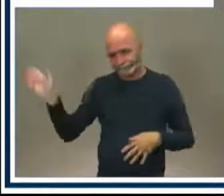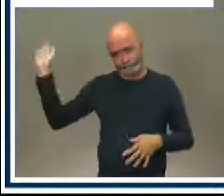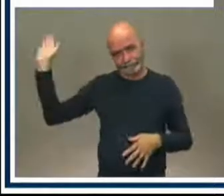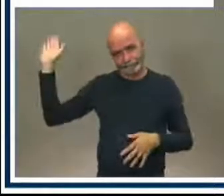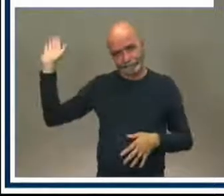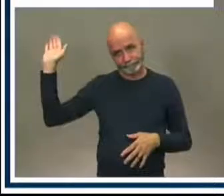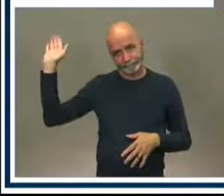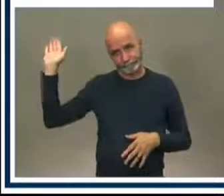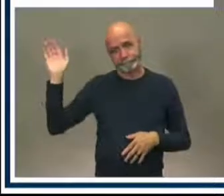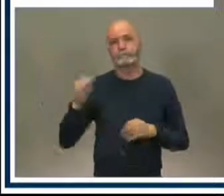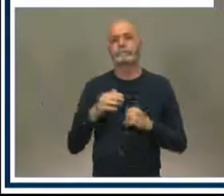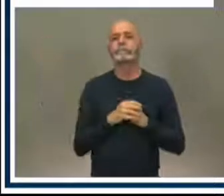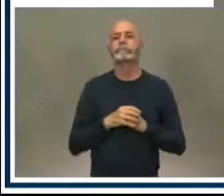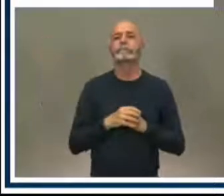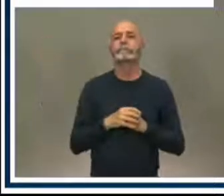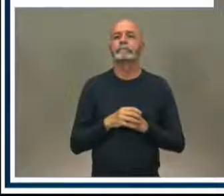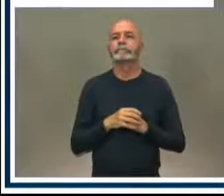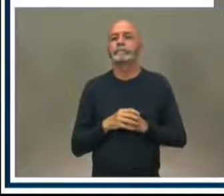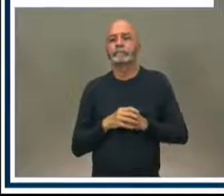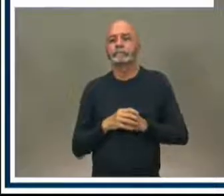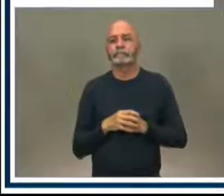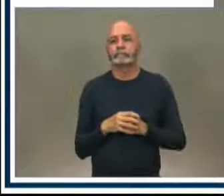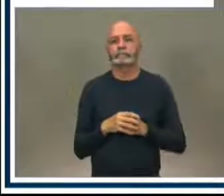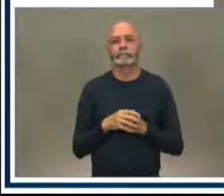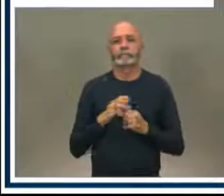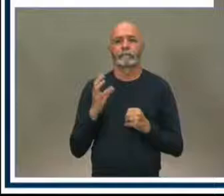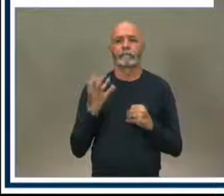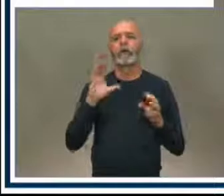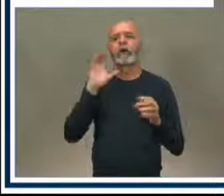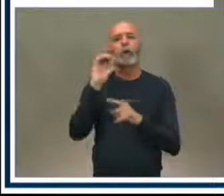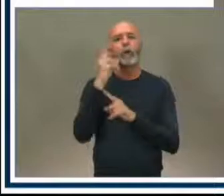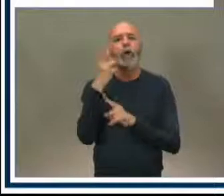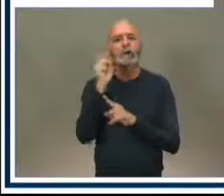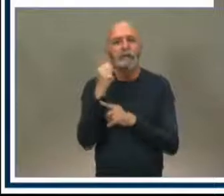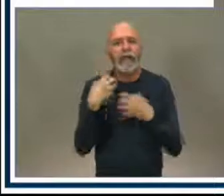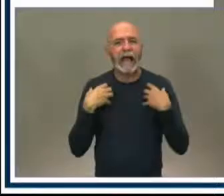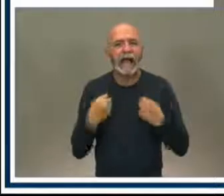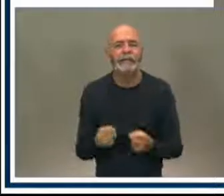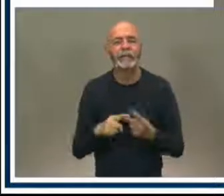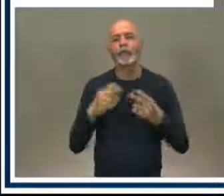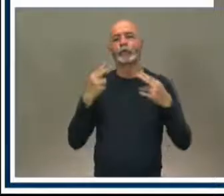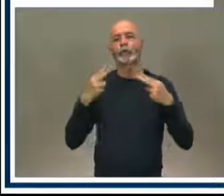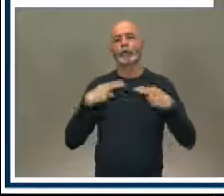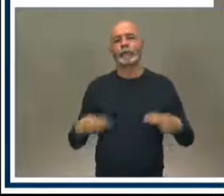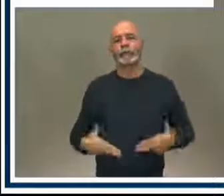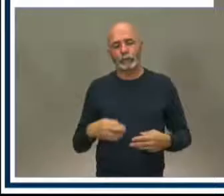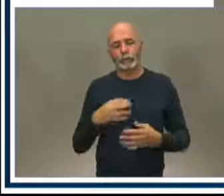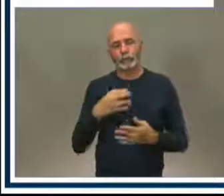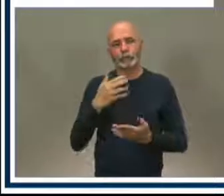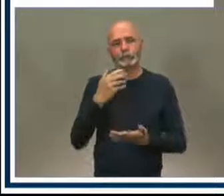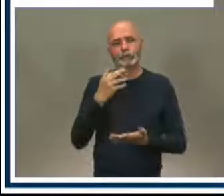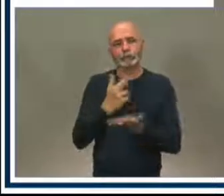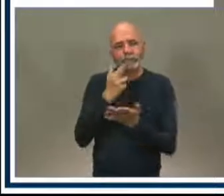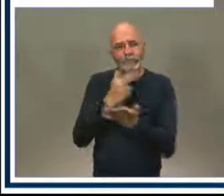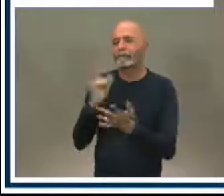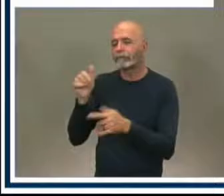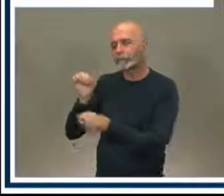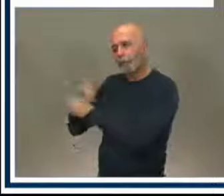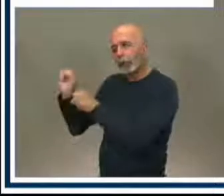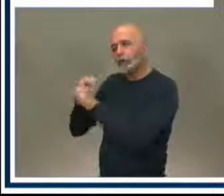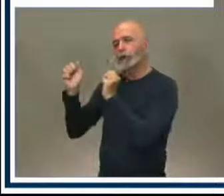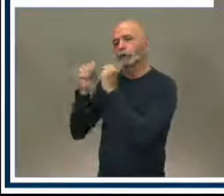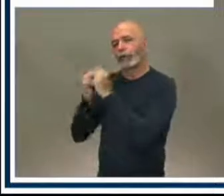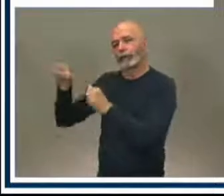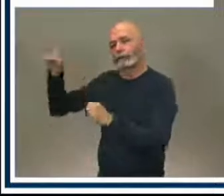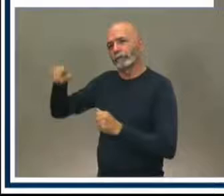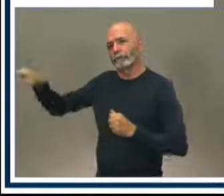front line, the occupational health, human resources work with those people. As the Premier said, our objective is to get